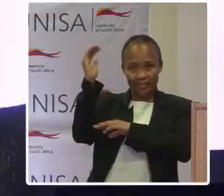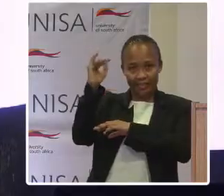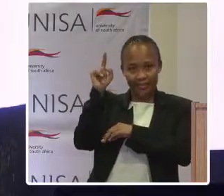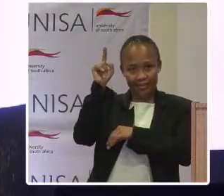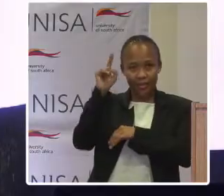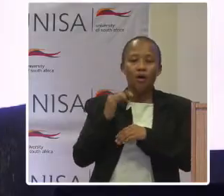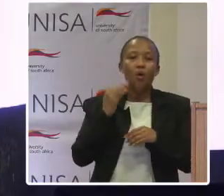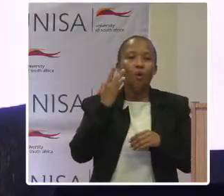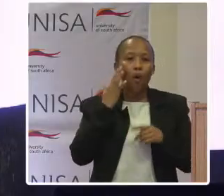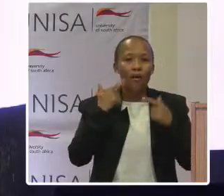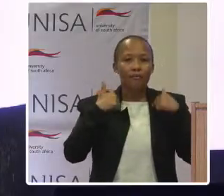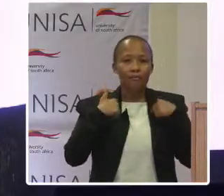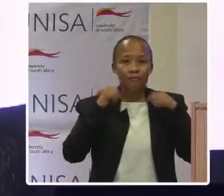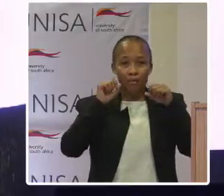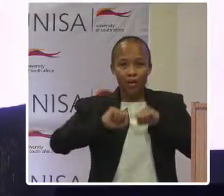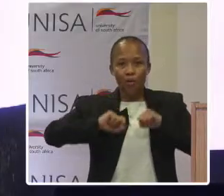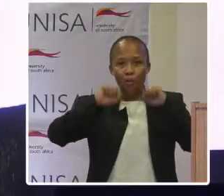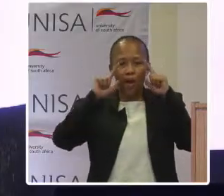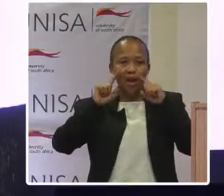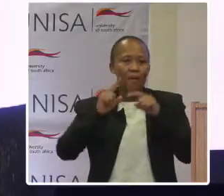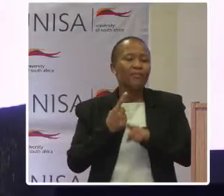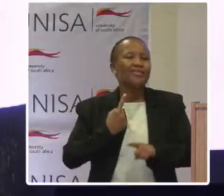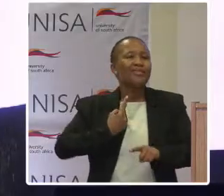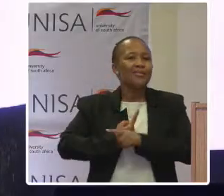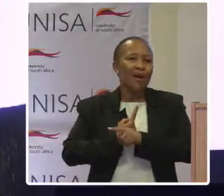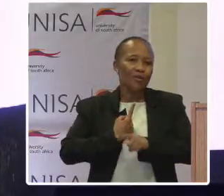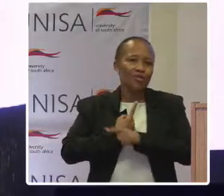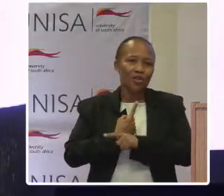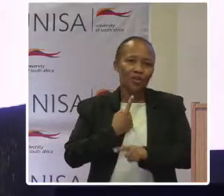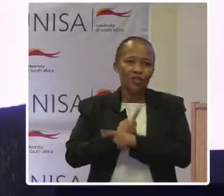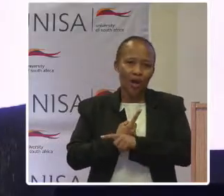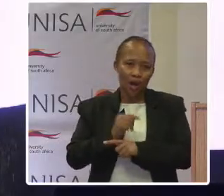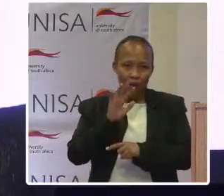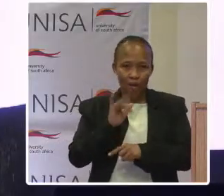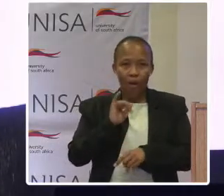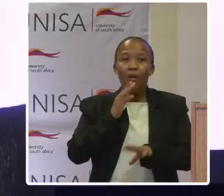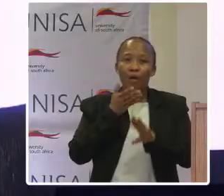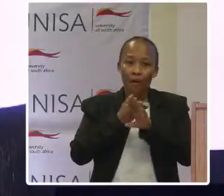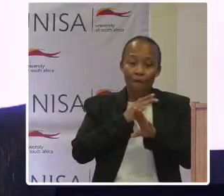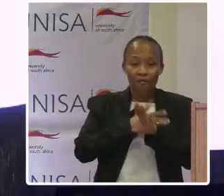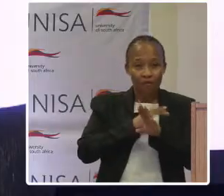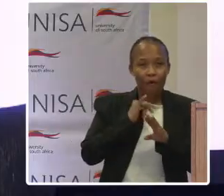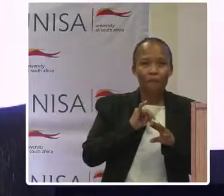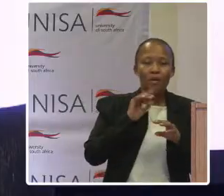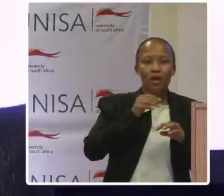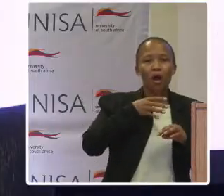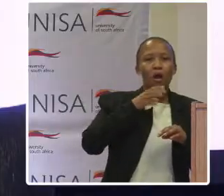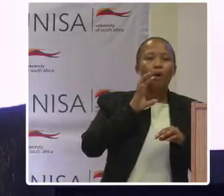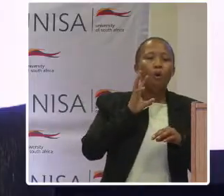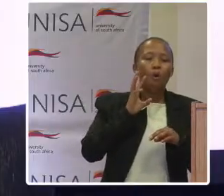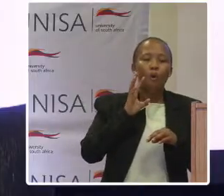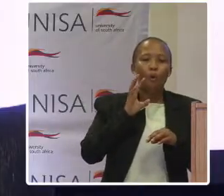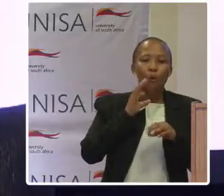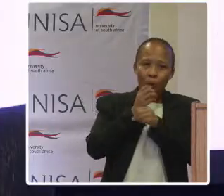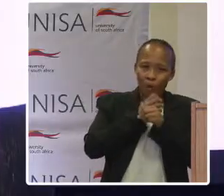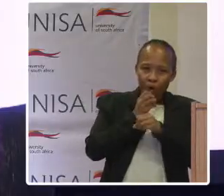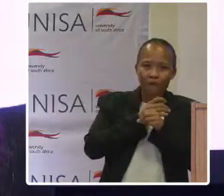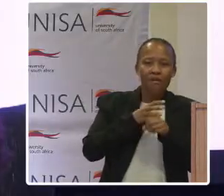up, every single time, well, I don't have coffee anymore, but I used to wake up to a cup of coffee, look at things like,